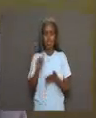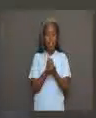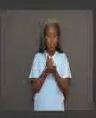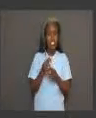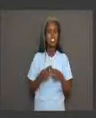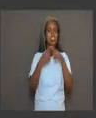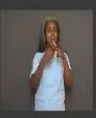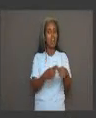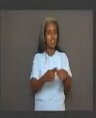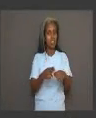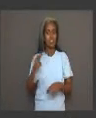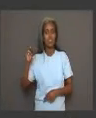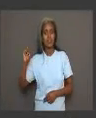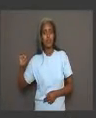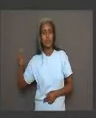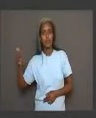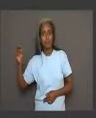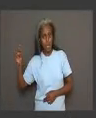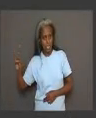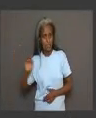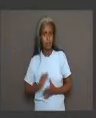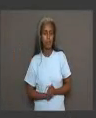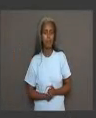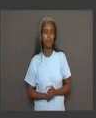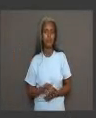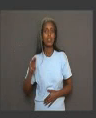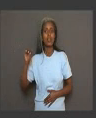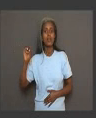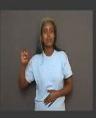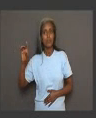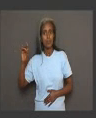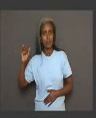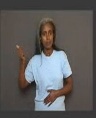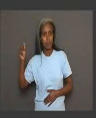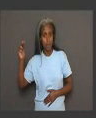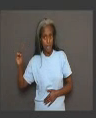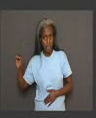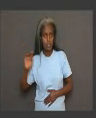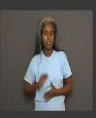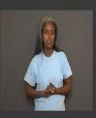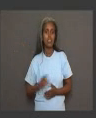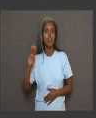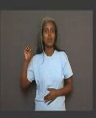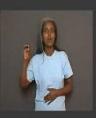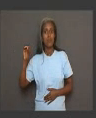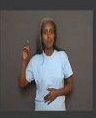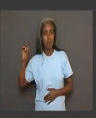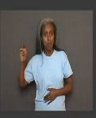are the mean, the median, the